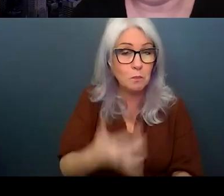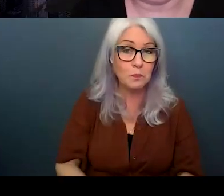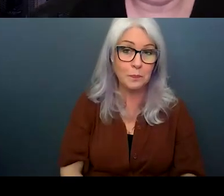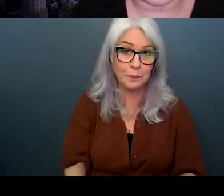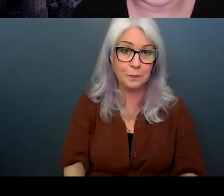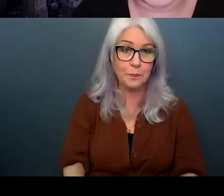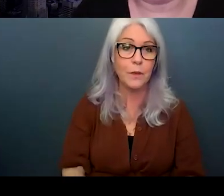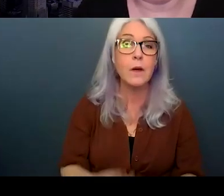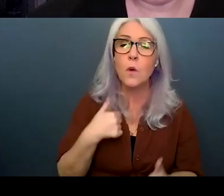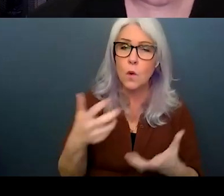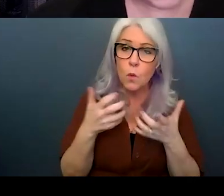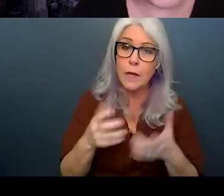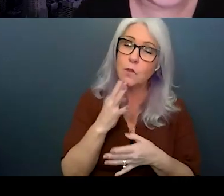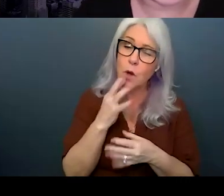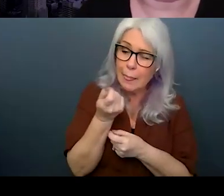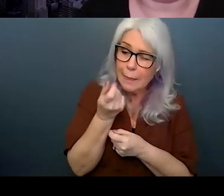want to talk a bit about AI.